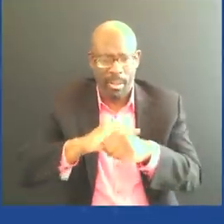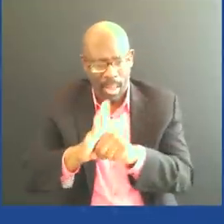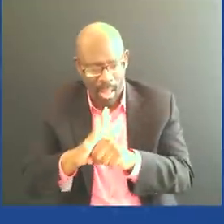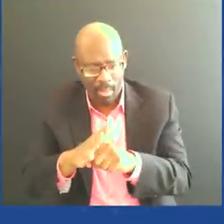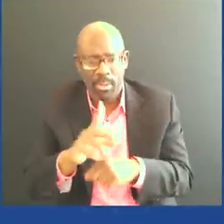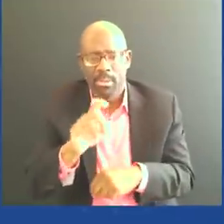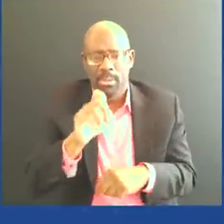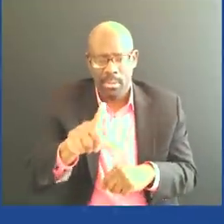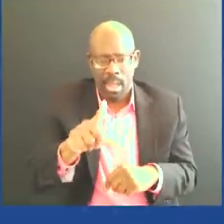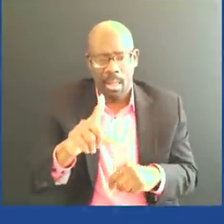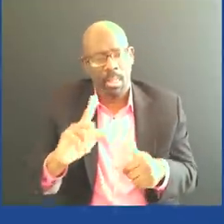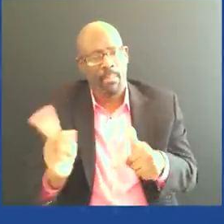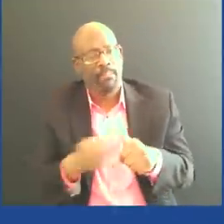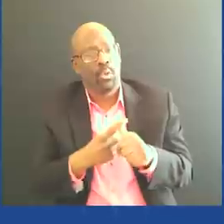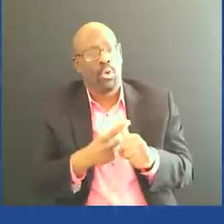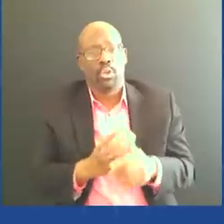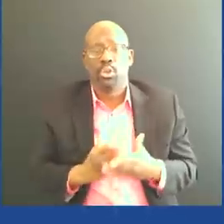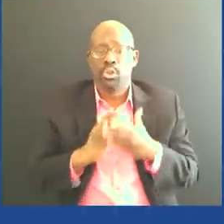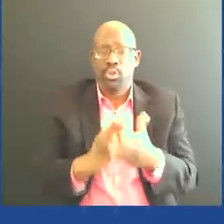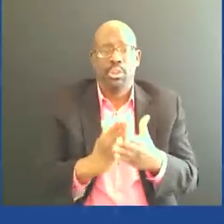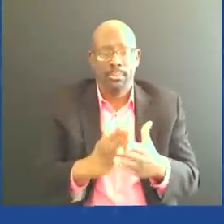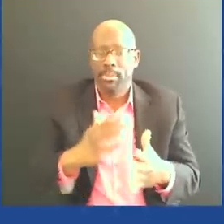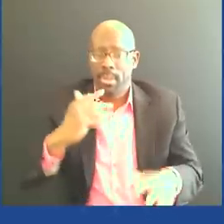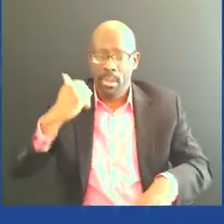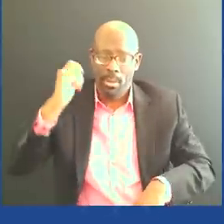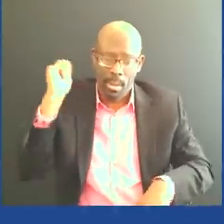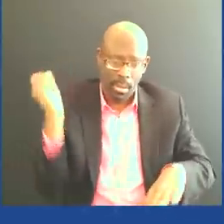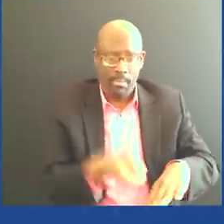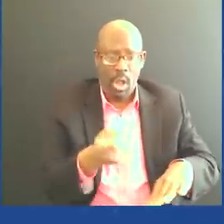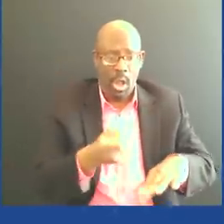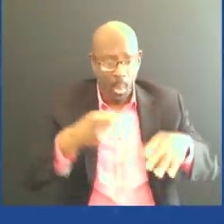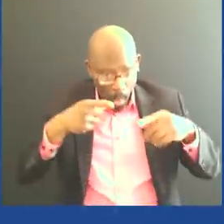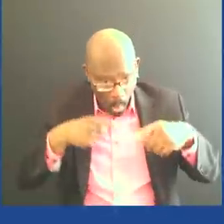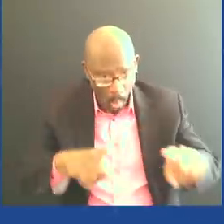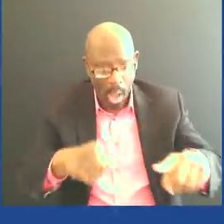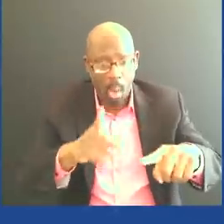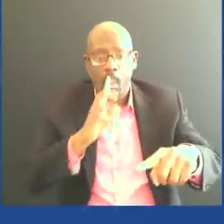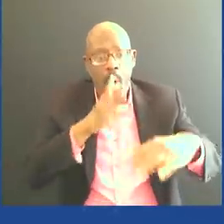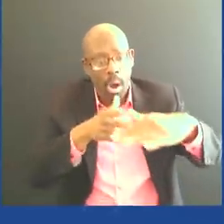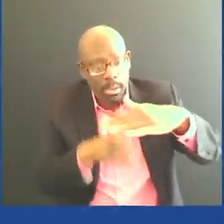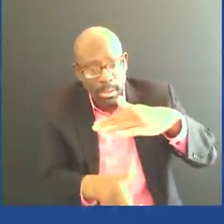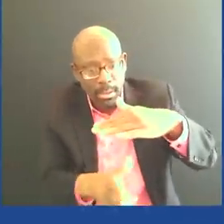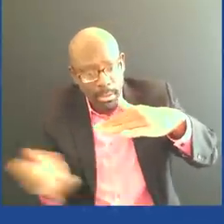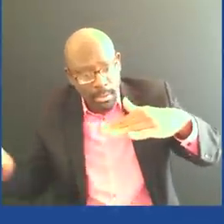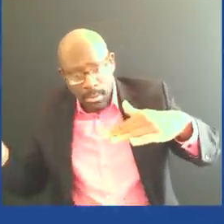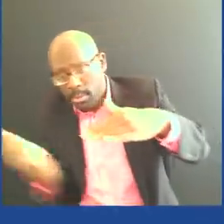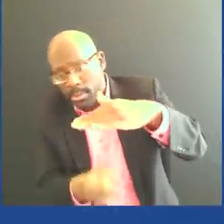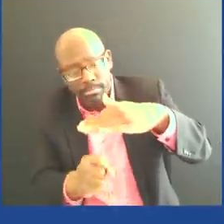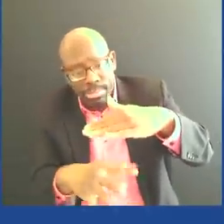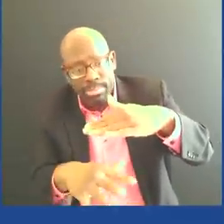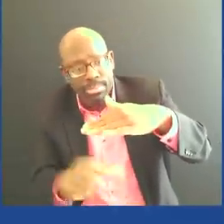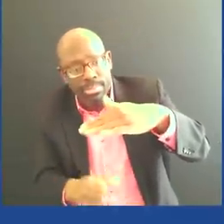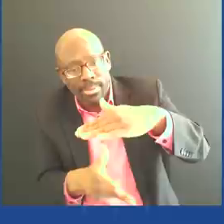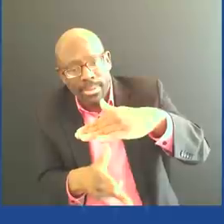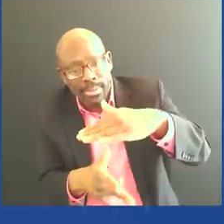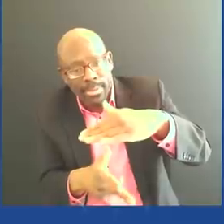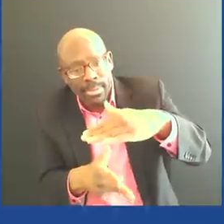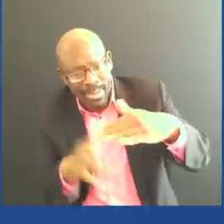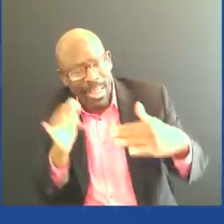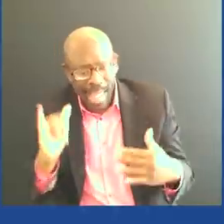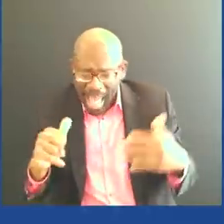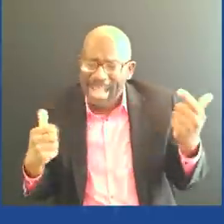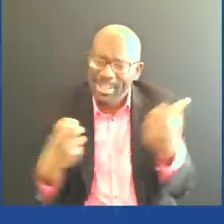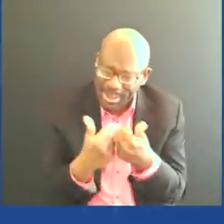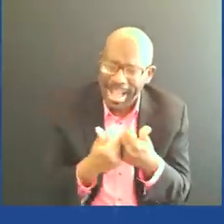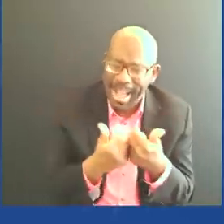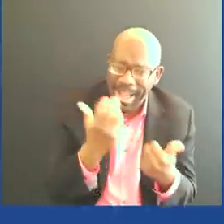ever commissioned while underwater, underway. It was a challenge to put a ship in service in the